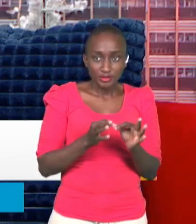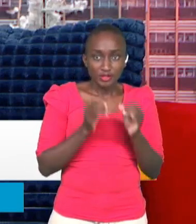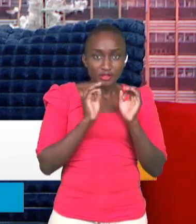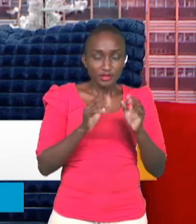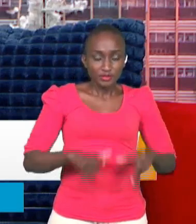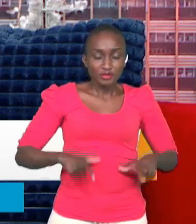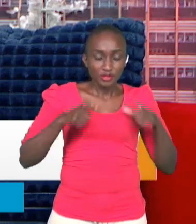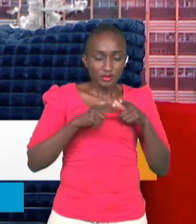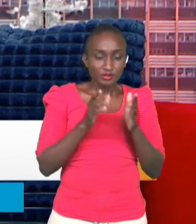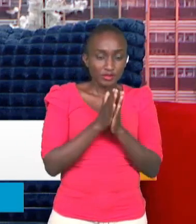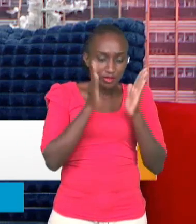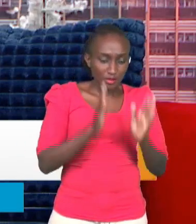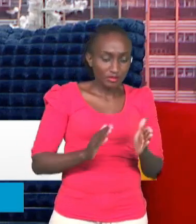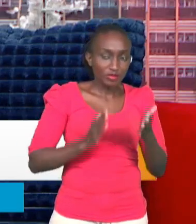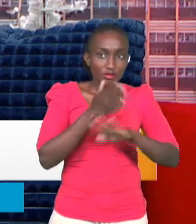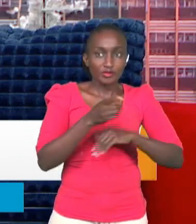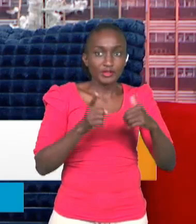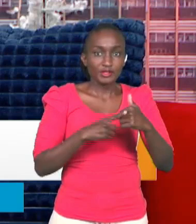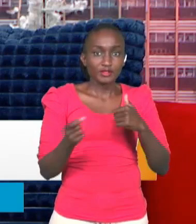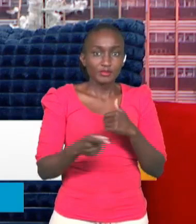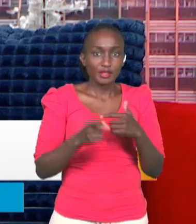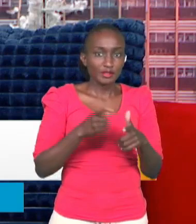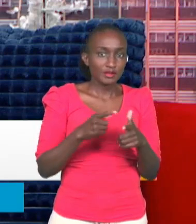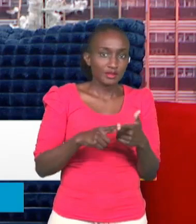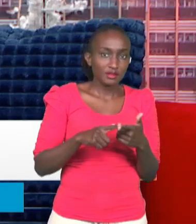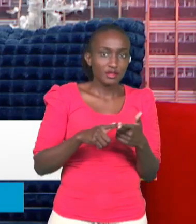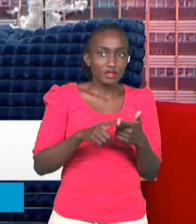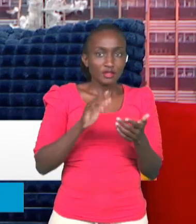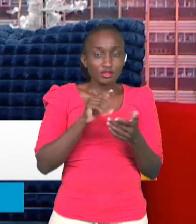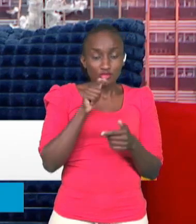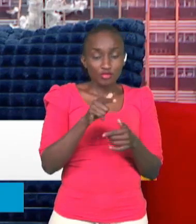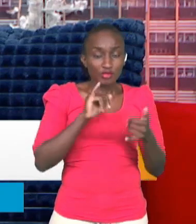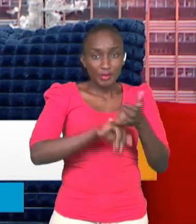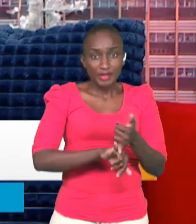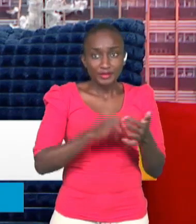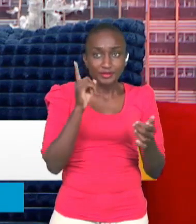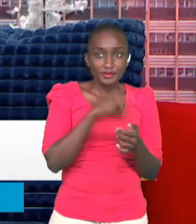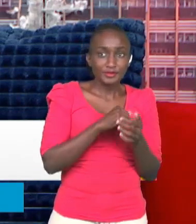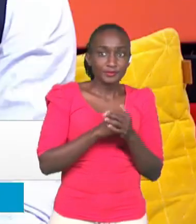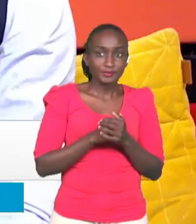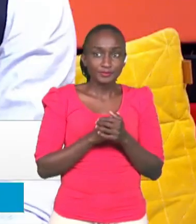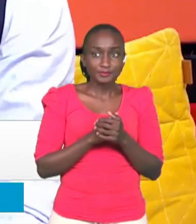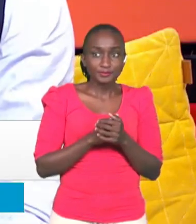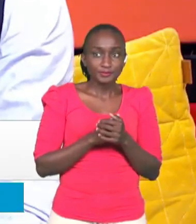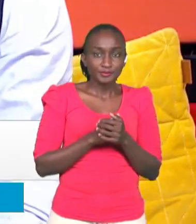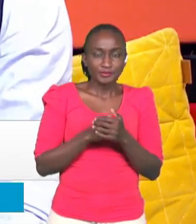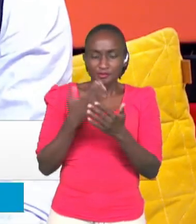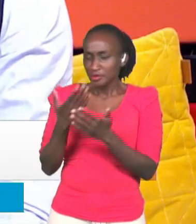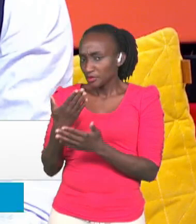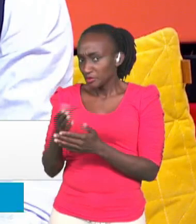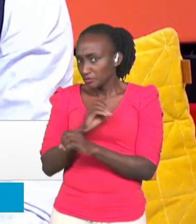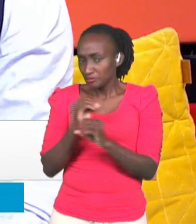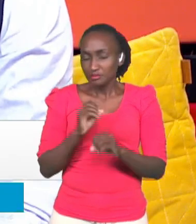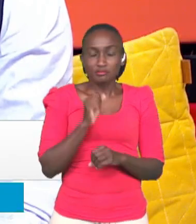with someone for over 6 months, the presumption is that you are married. Presumption? Is there any document you need to provide? What people